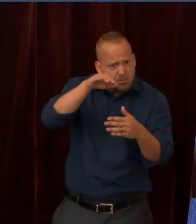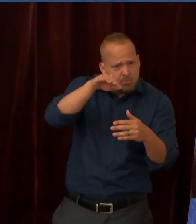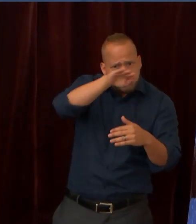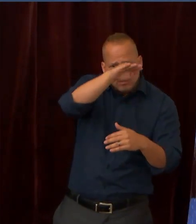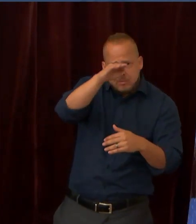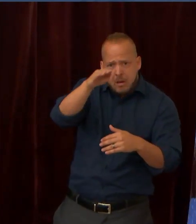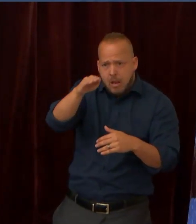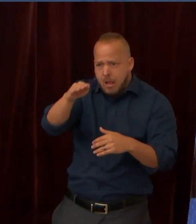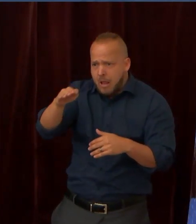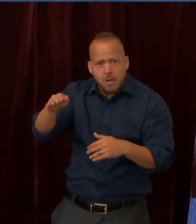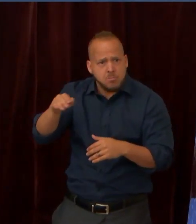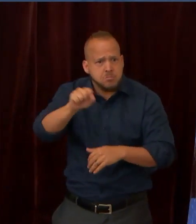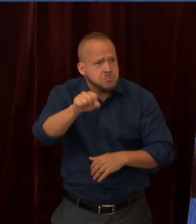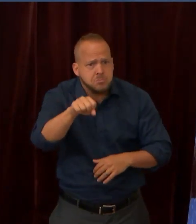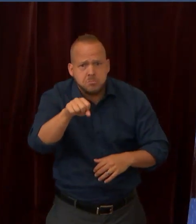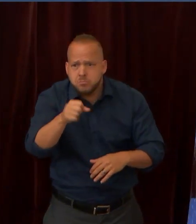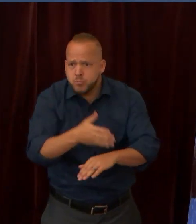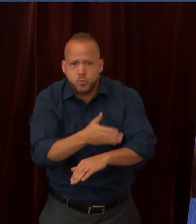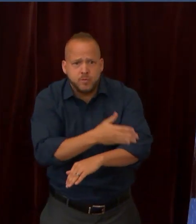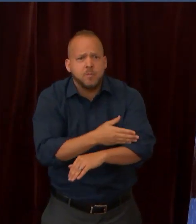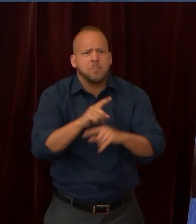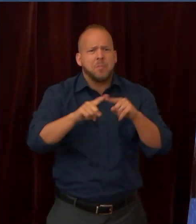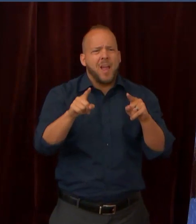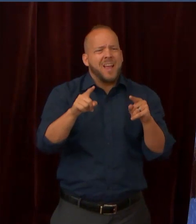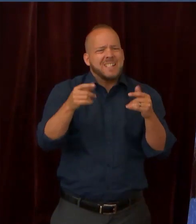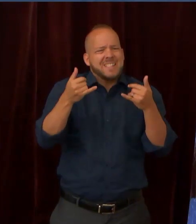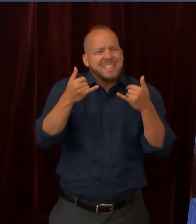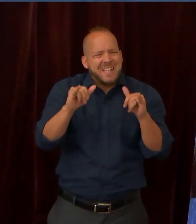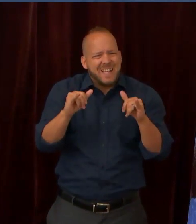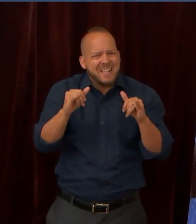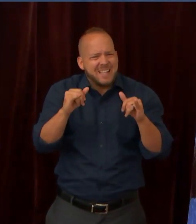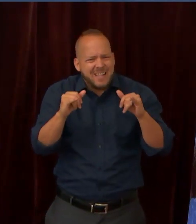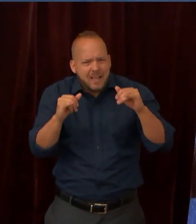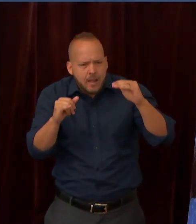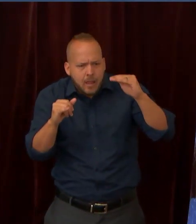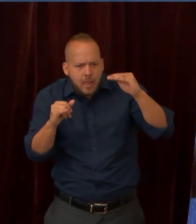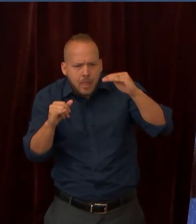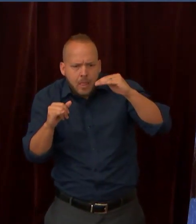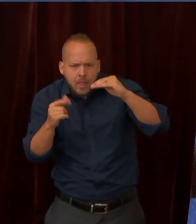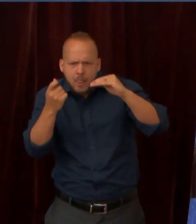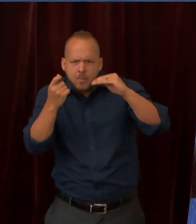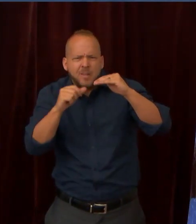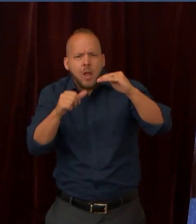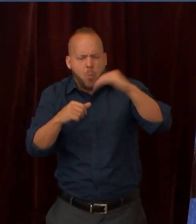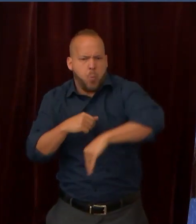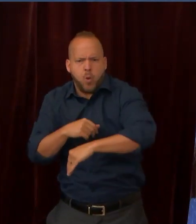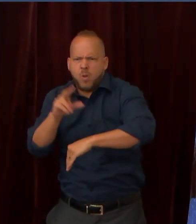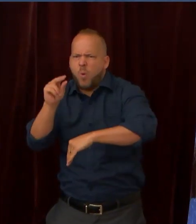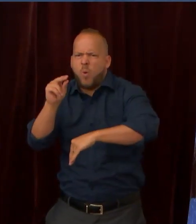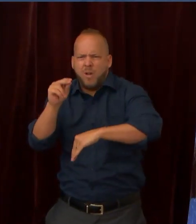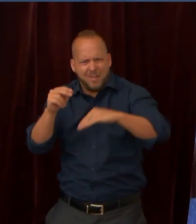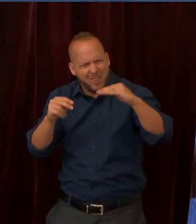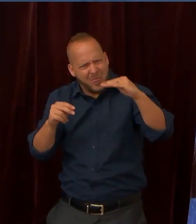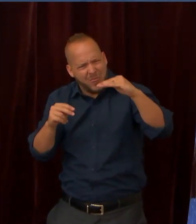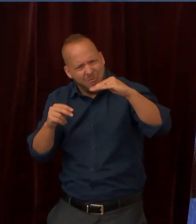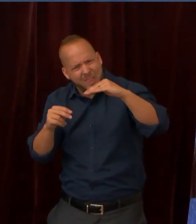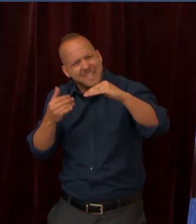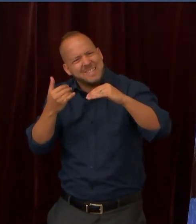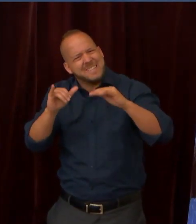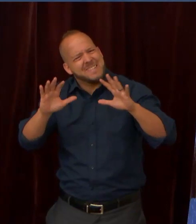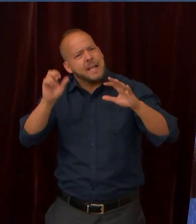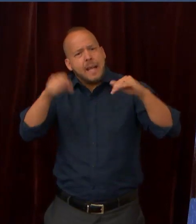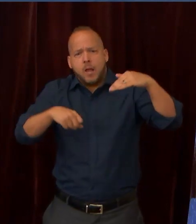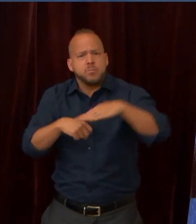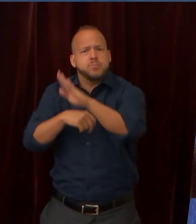infections and a little reduction of the rate of people who are hospitalized. But the evidence remains clear that this